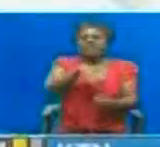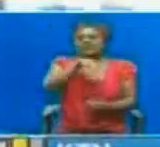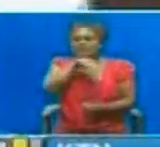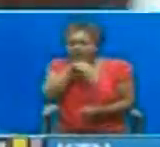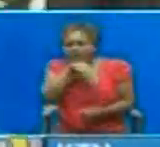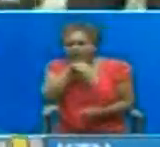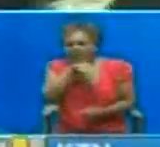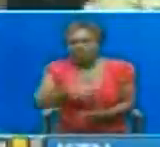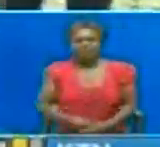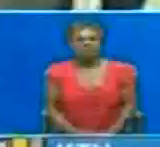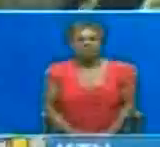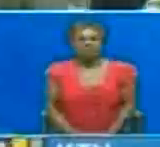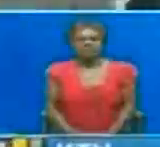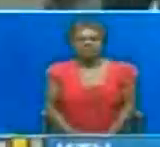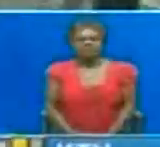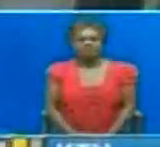top brass.